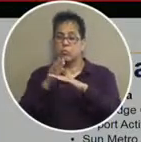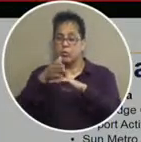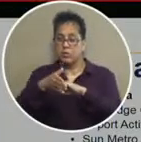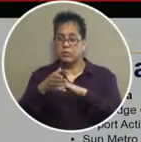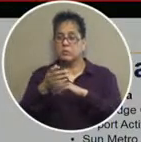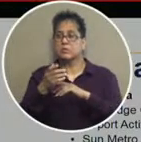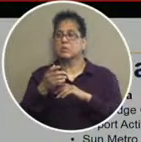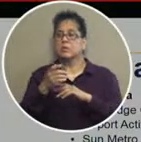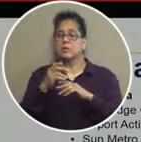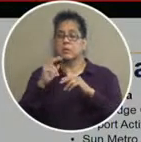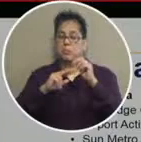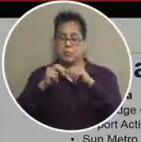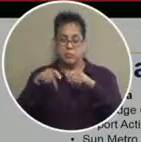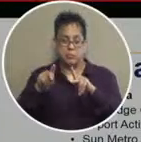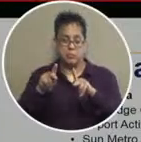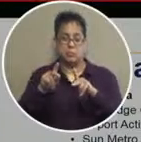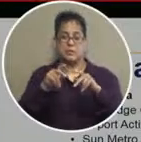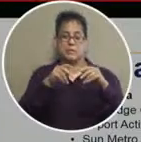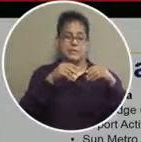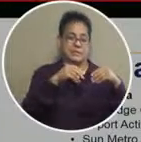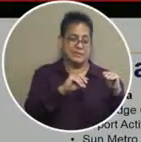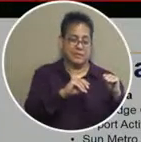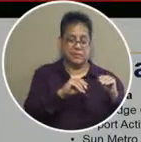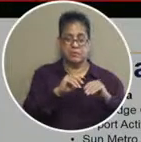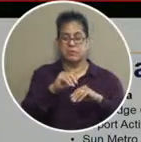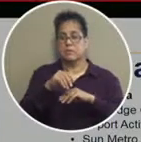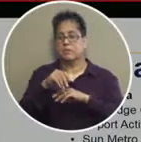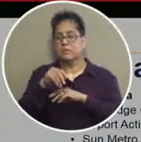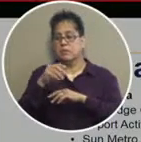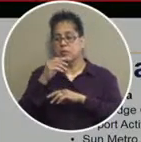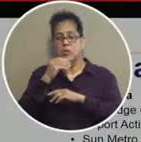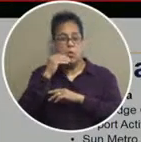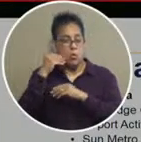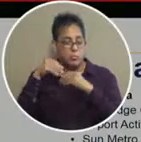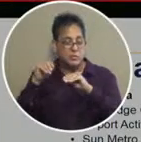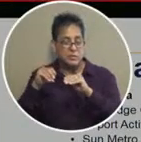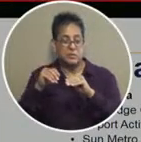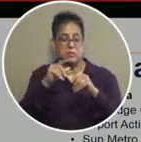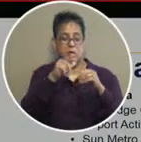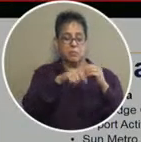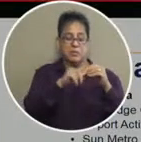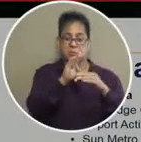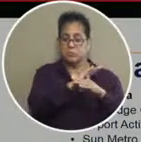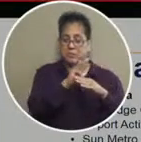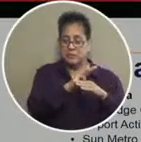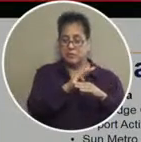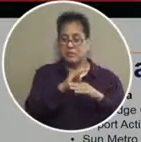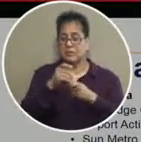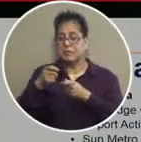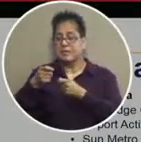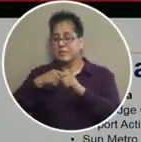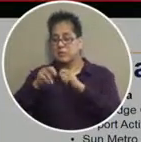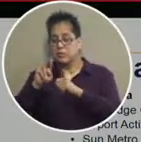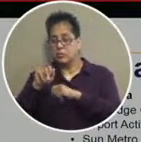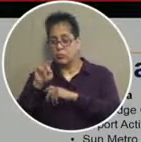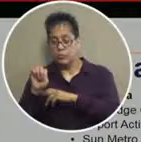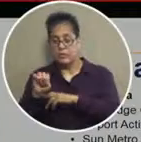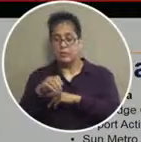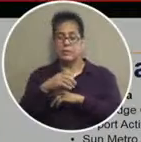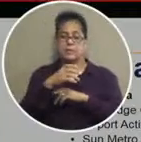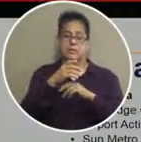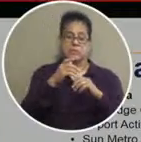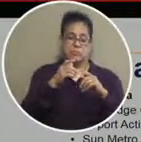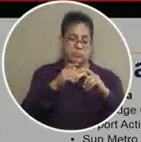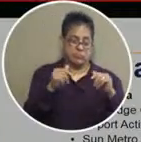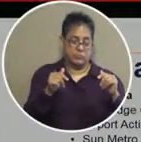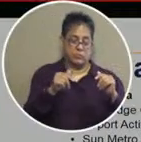metro ridership, building permits, sales, hotel taxes, home sales, the El Paso business cycle, the exchange rate, among others. So there's quite a bit of information that we're